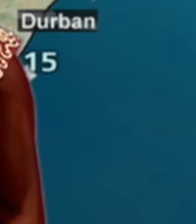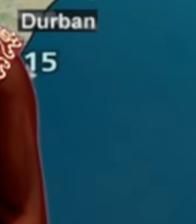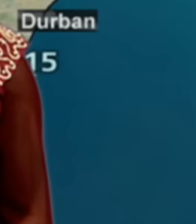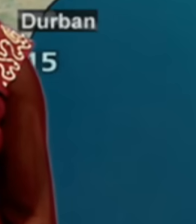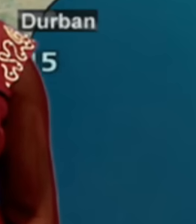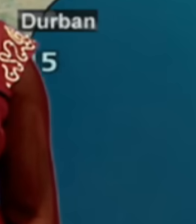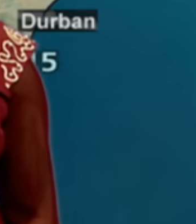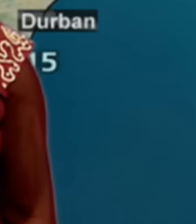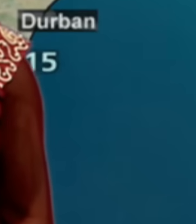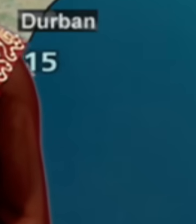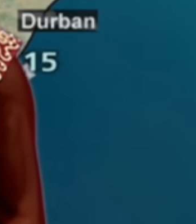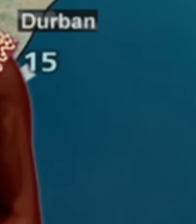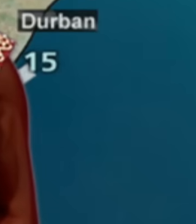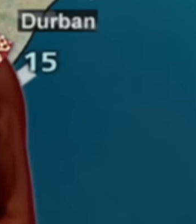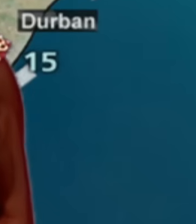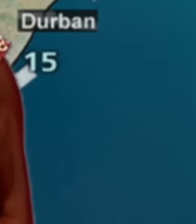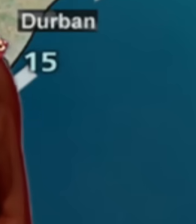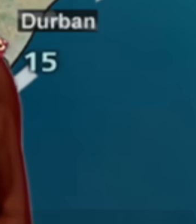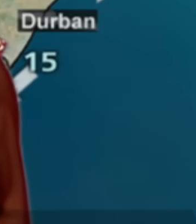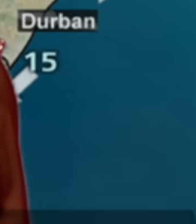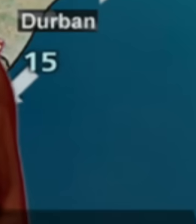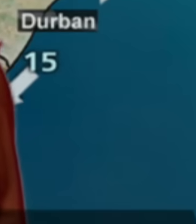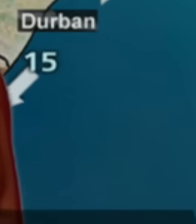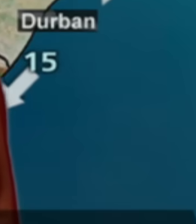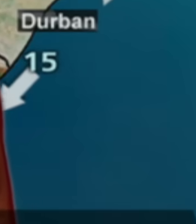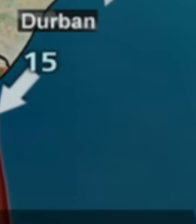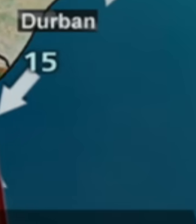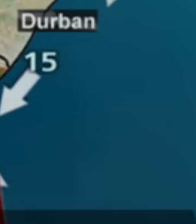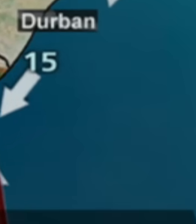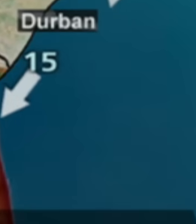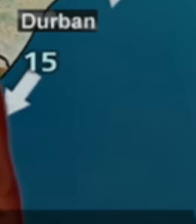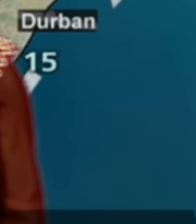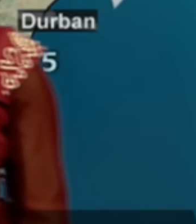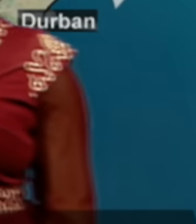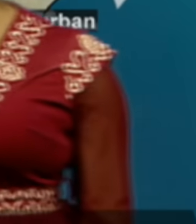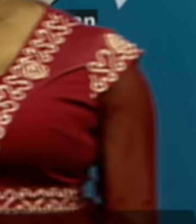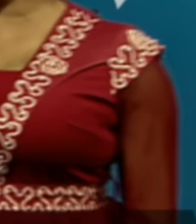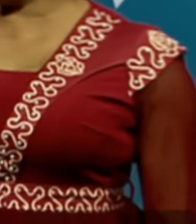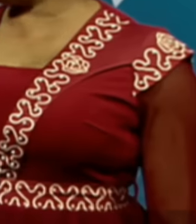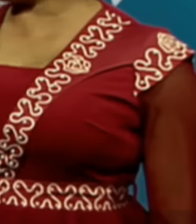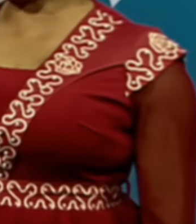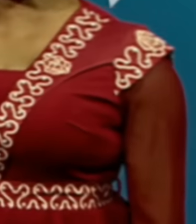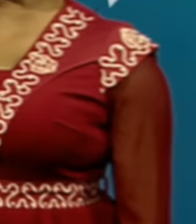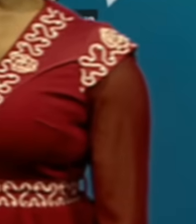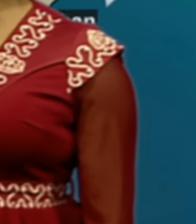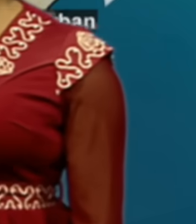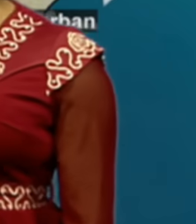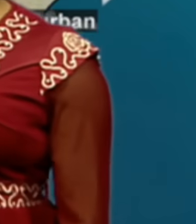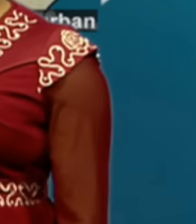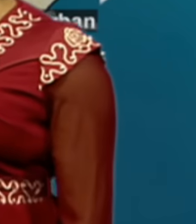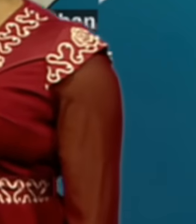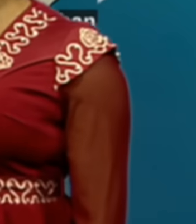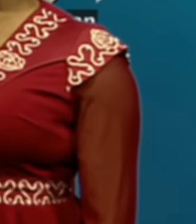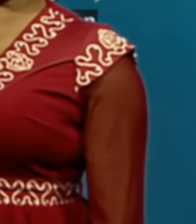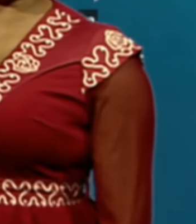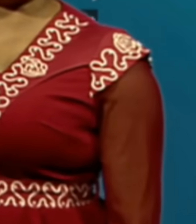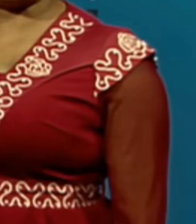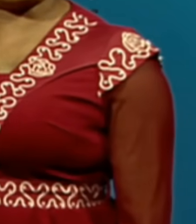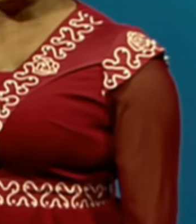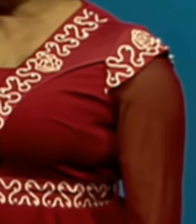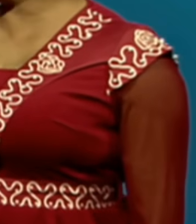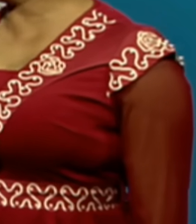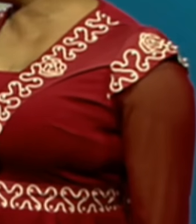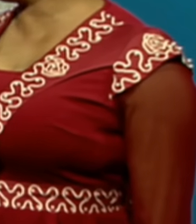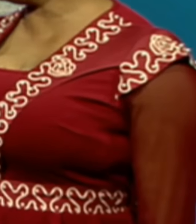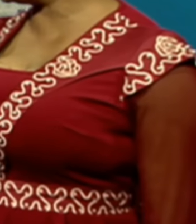Mogedi wa SABC 2 ke rata go dumešha le go amogela bošegong bo a re lebeleleng tša kakanyo bosodi re tswaretse eng ga re lebelela gona fase go la Motsekapa go bonagala go tla be gona le